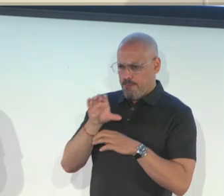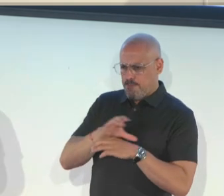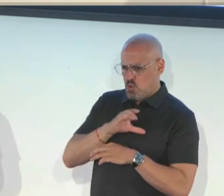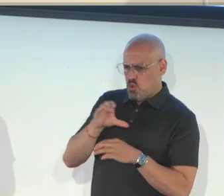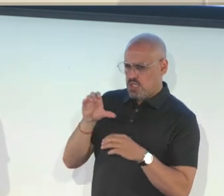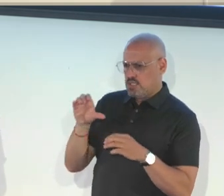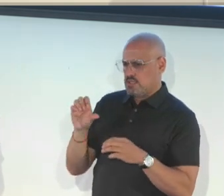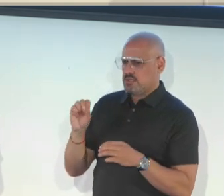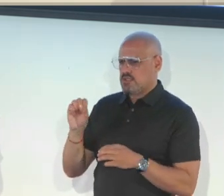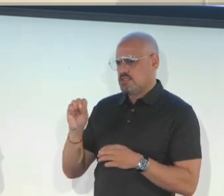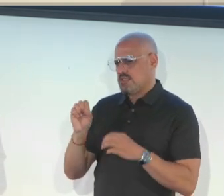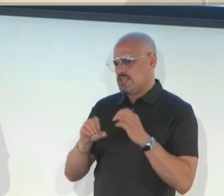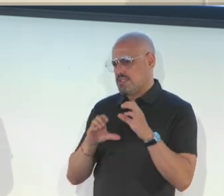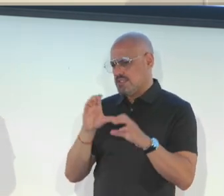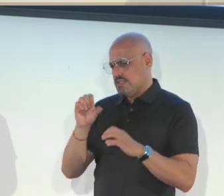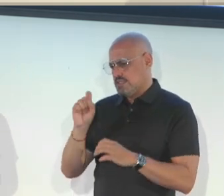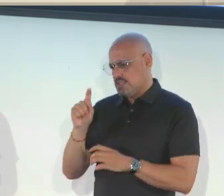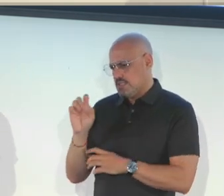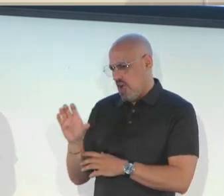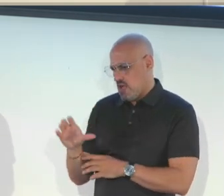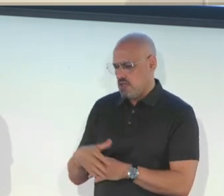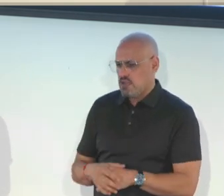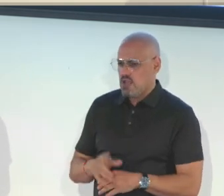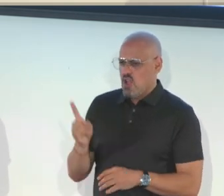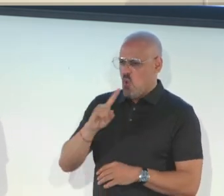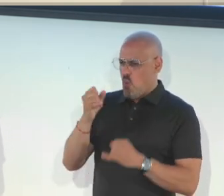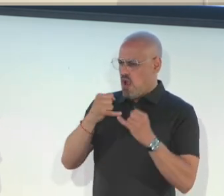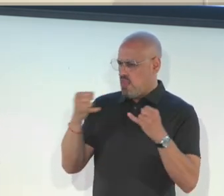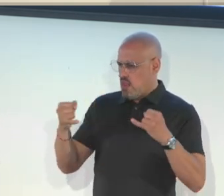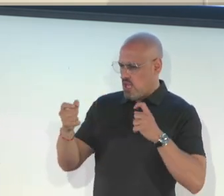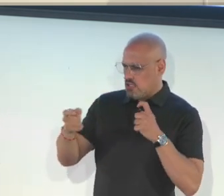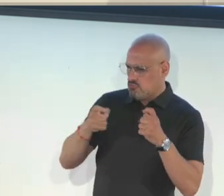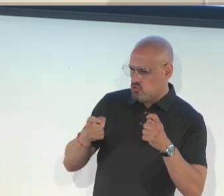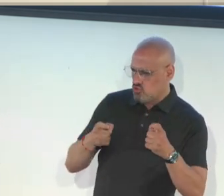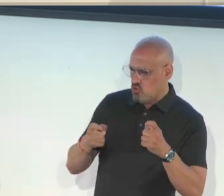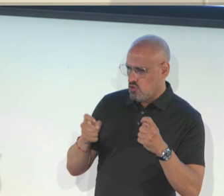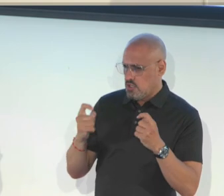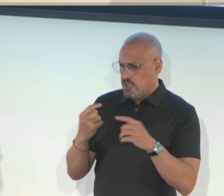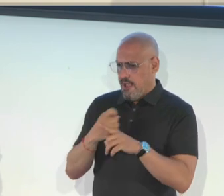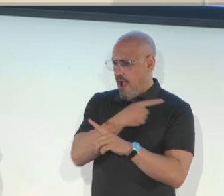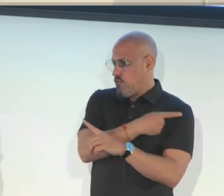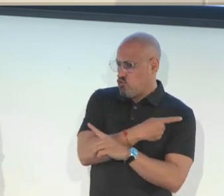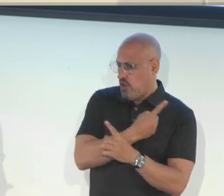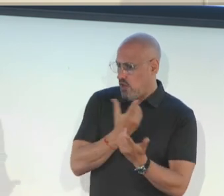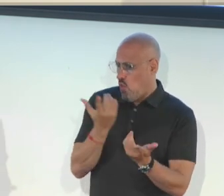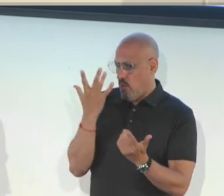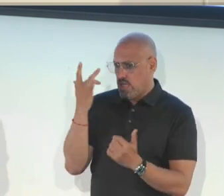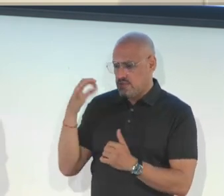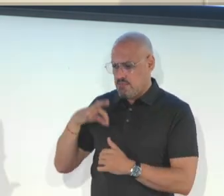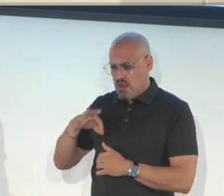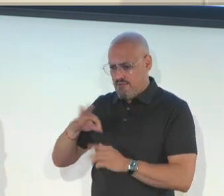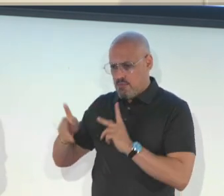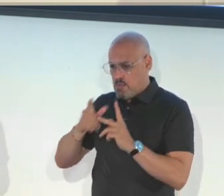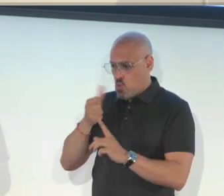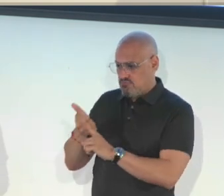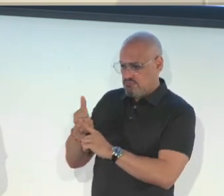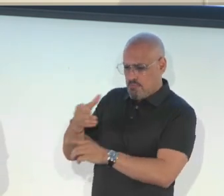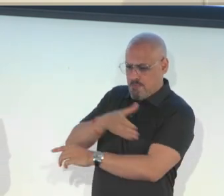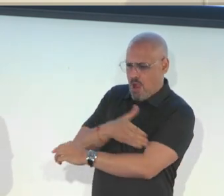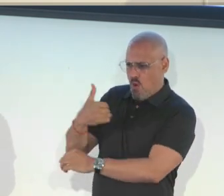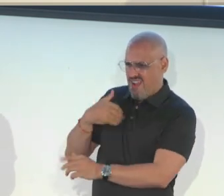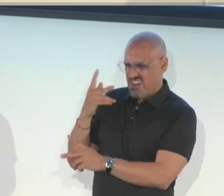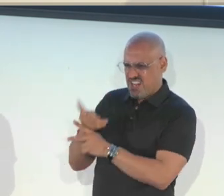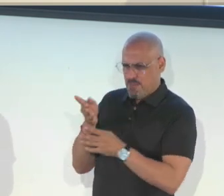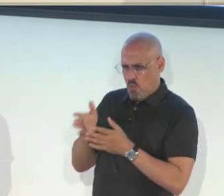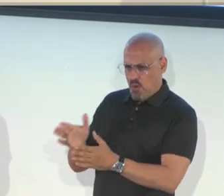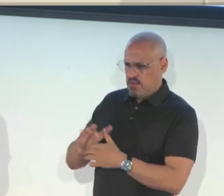stack? Where are lines being drawn and controlled arbitrarily, or because it benefits people who have power to keep it that